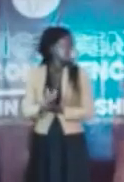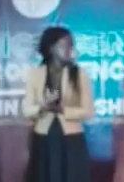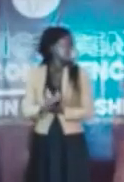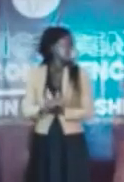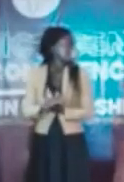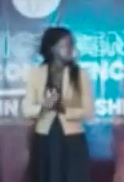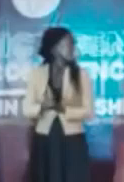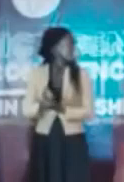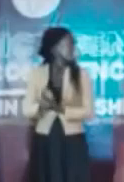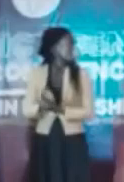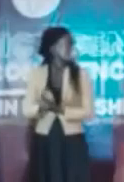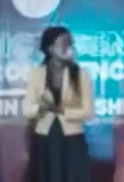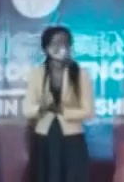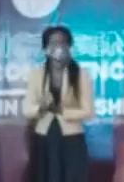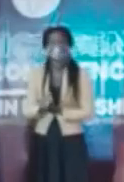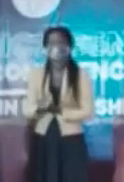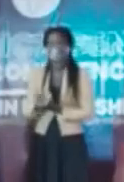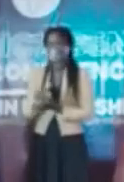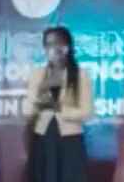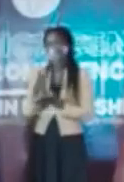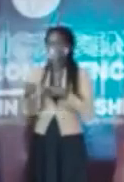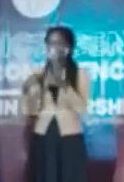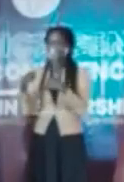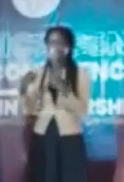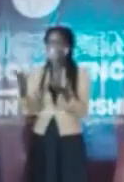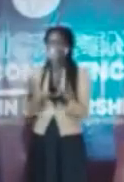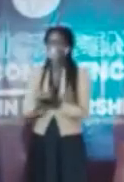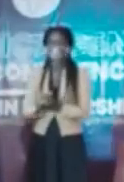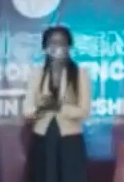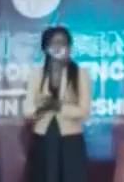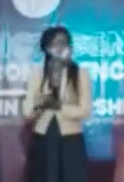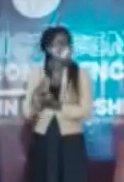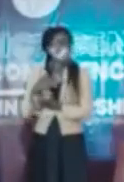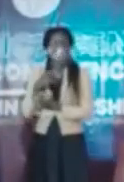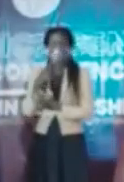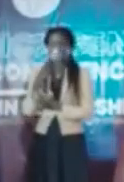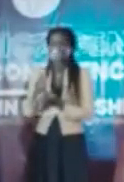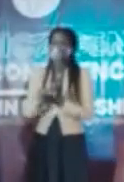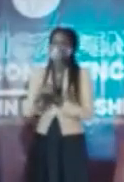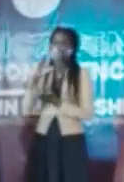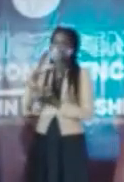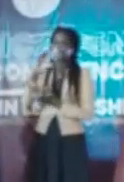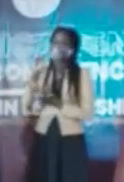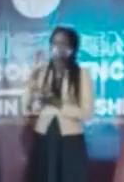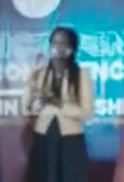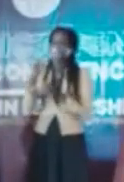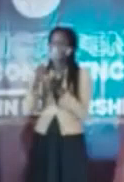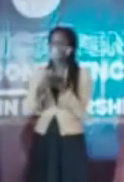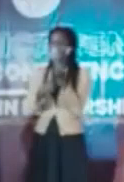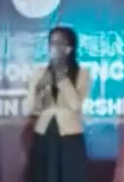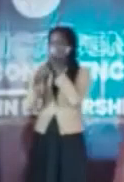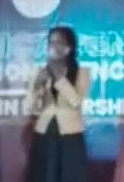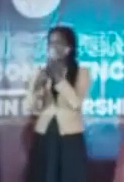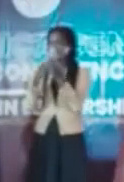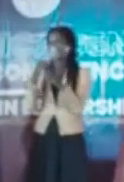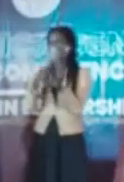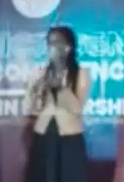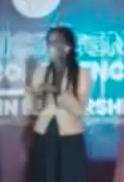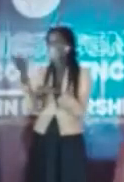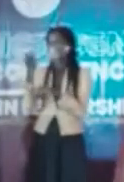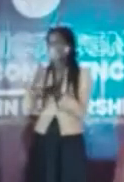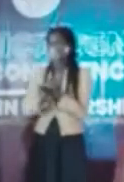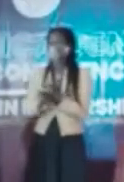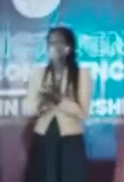Okay, Pamela, you can go ahead. Okay, so I was saying CSO support can sometimes be fragmented,